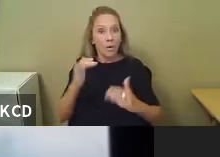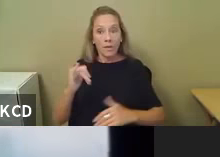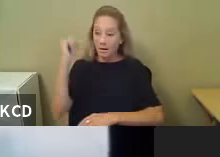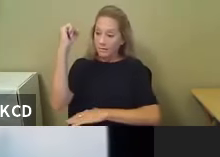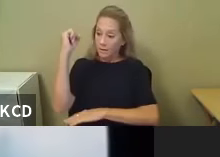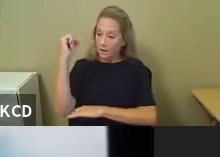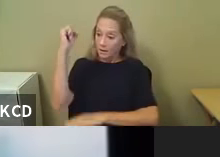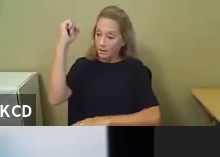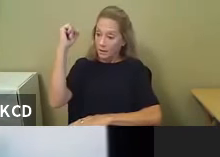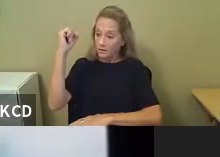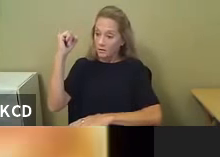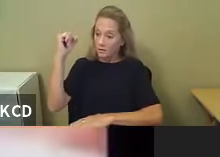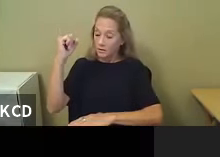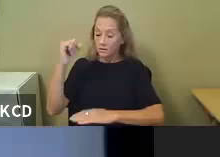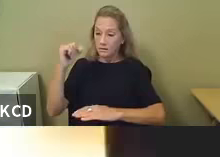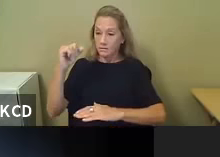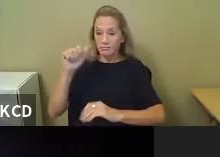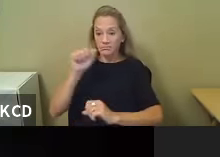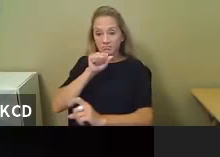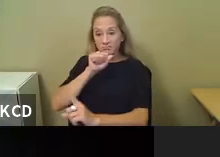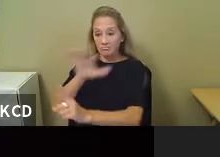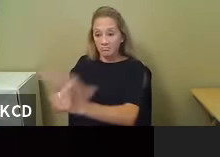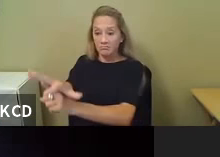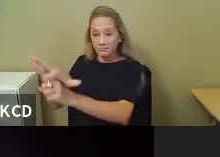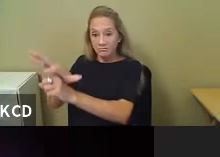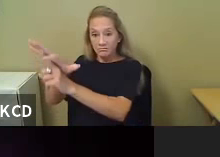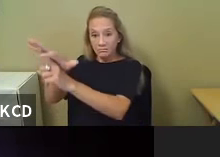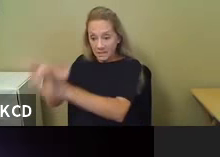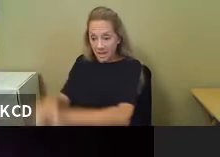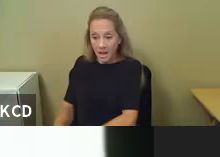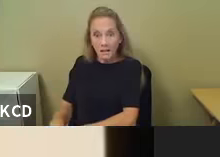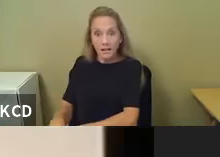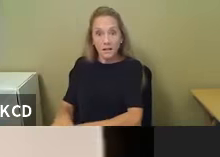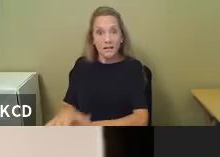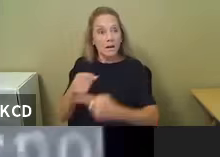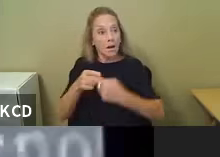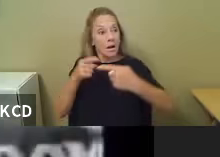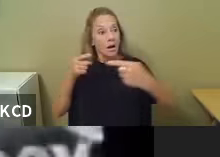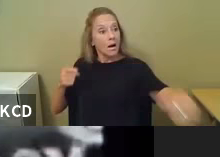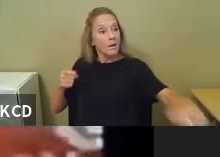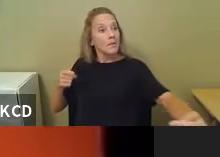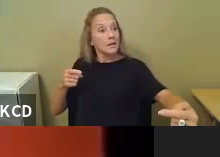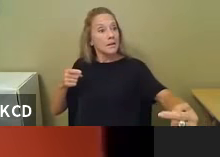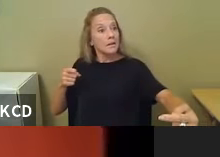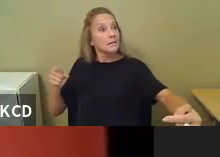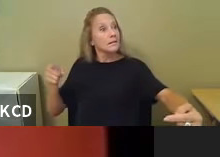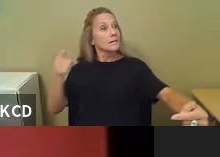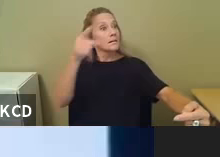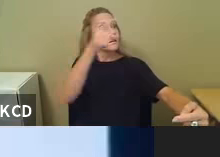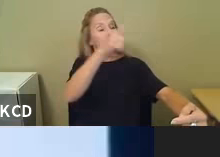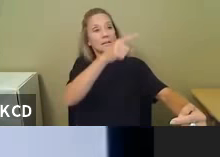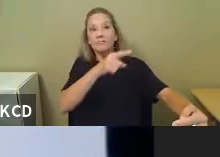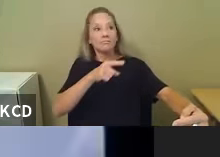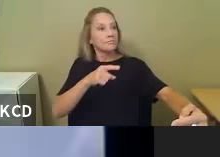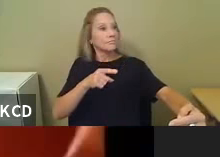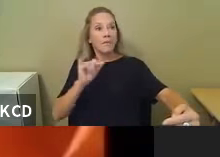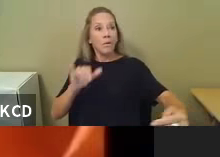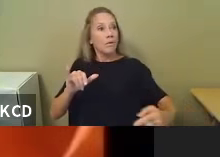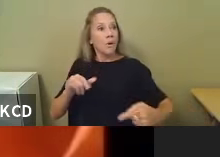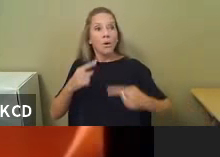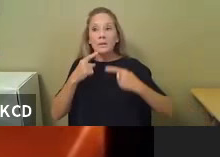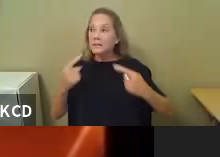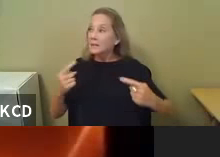again under attack. Not from some ominous enemy abroad, but from sinister forces